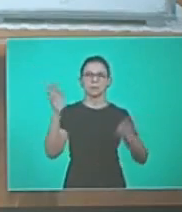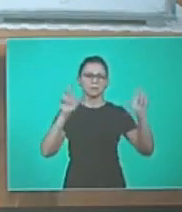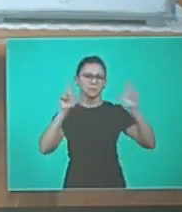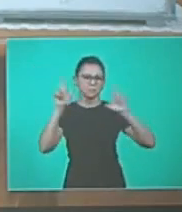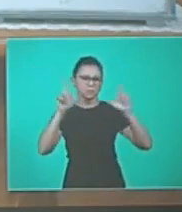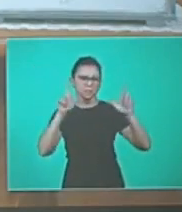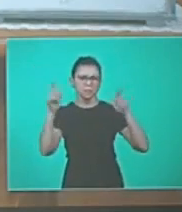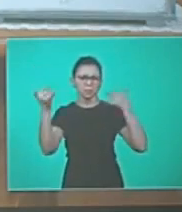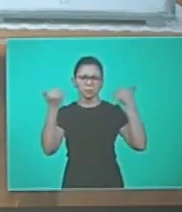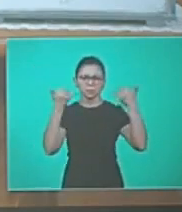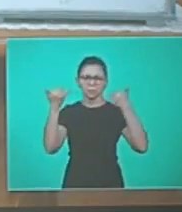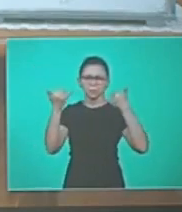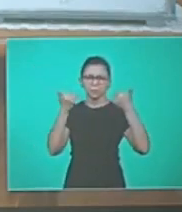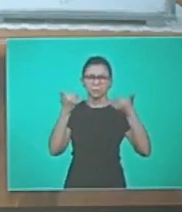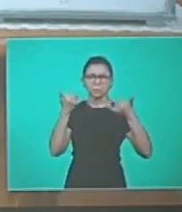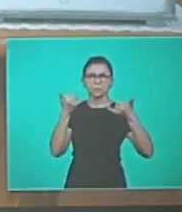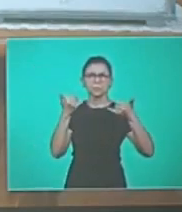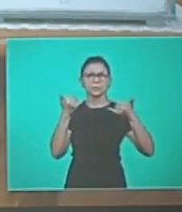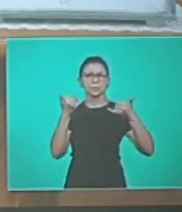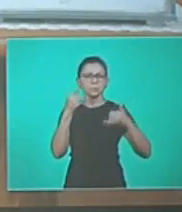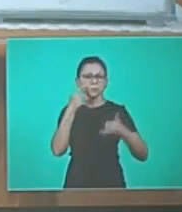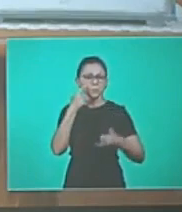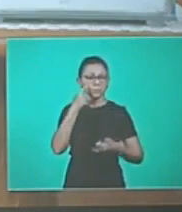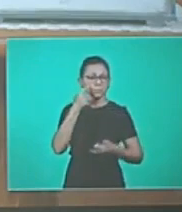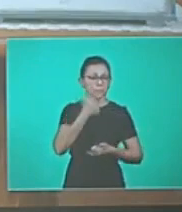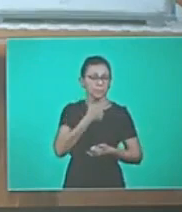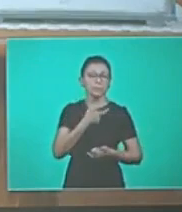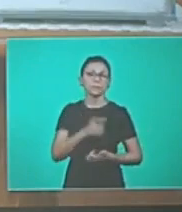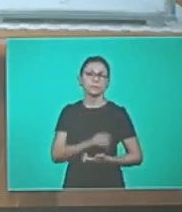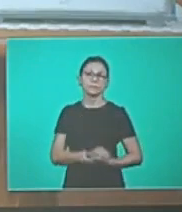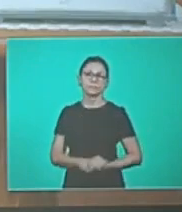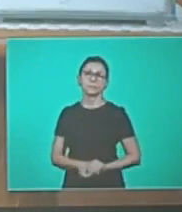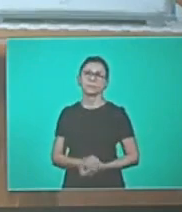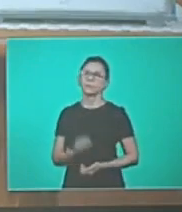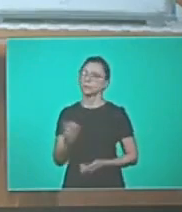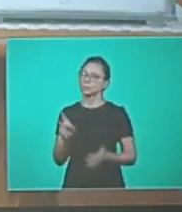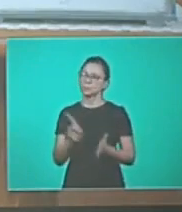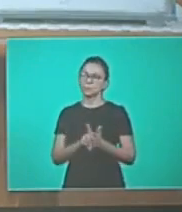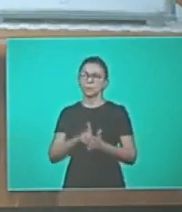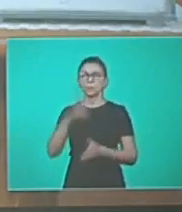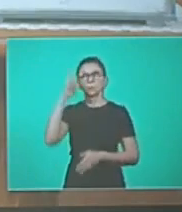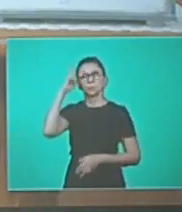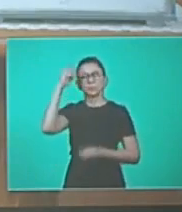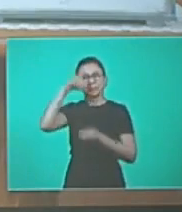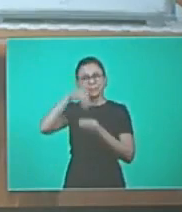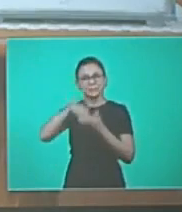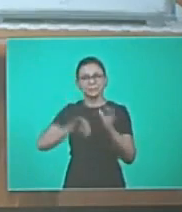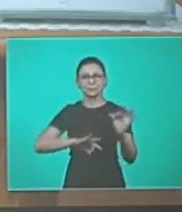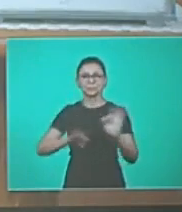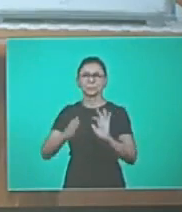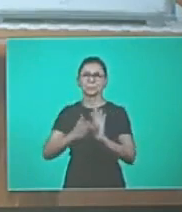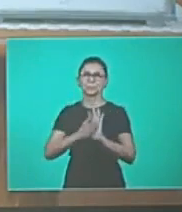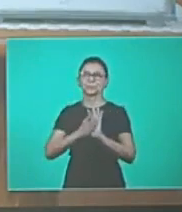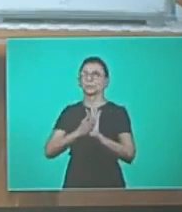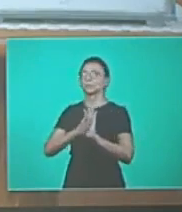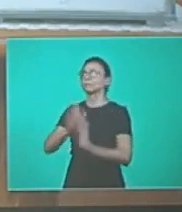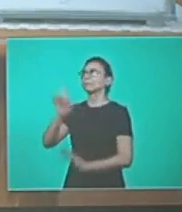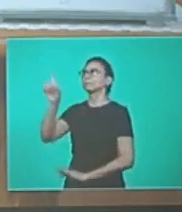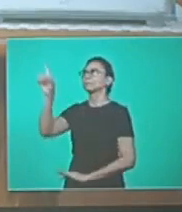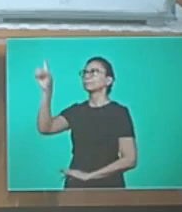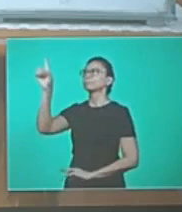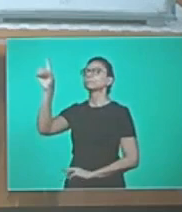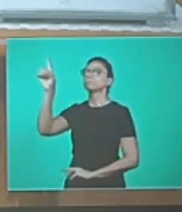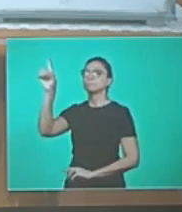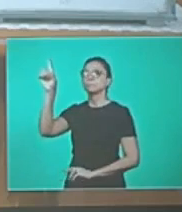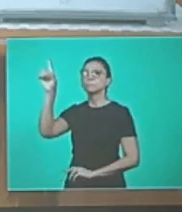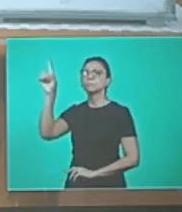happening is supposed to happen to fulfill the prophecy. And this is within the project of God,